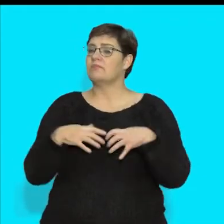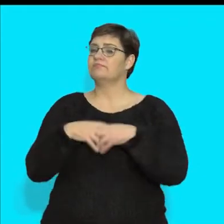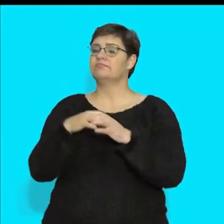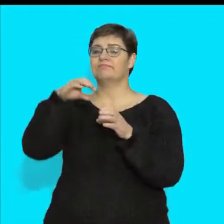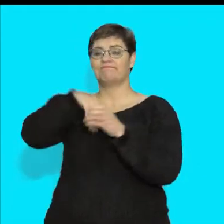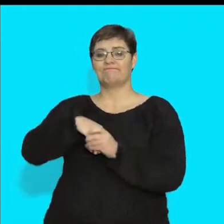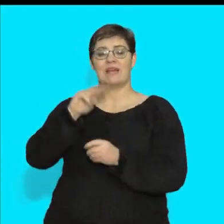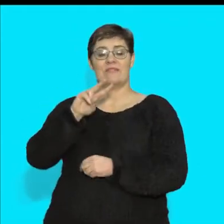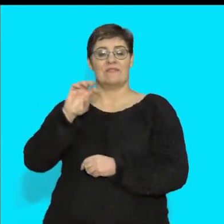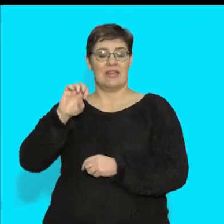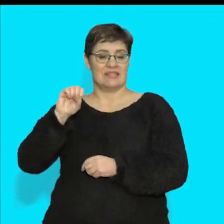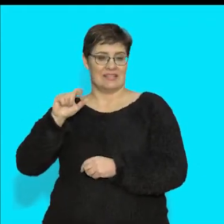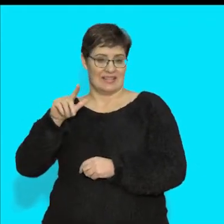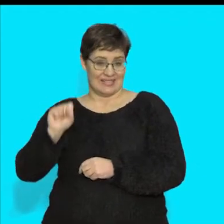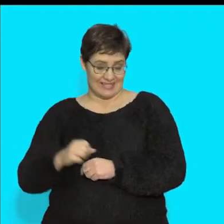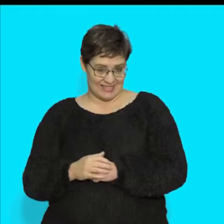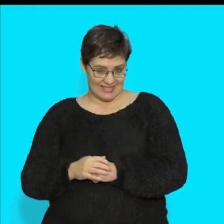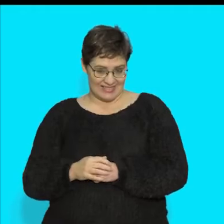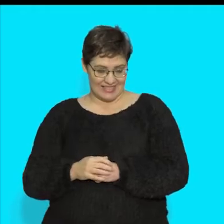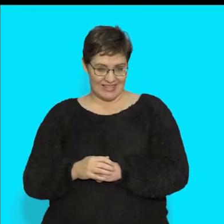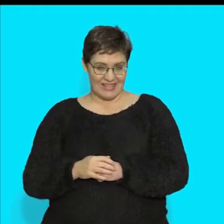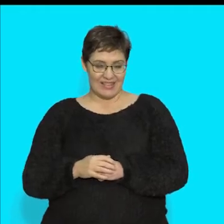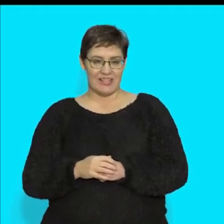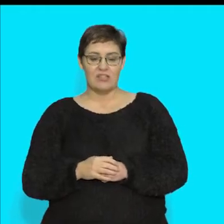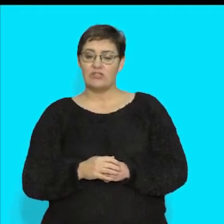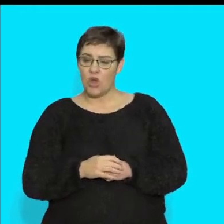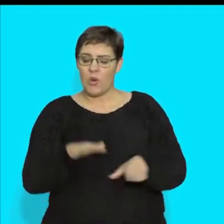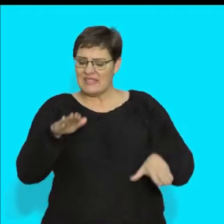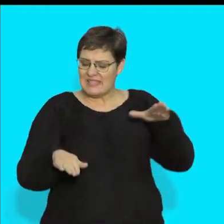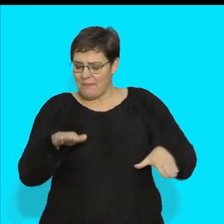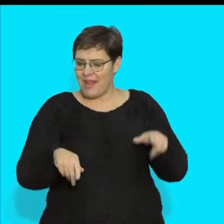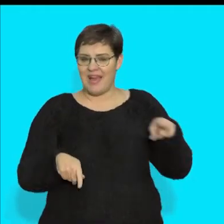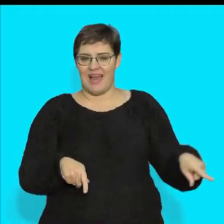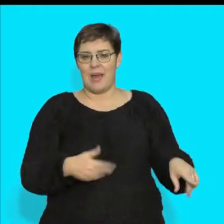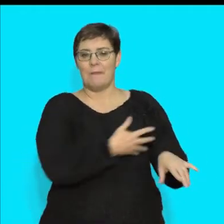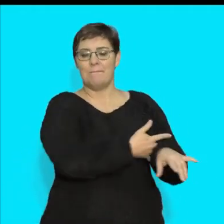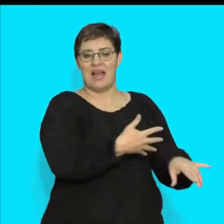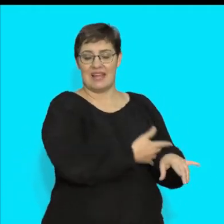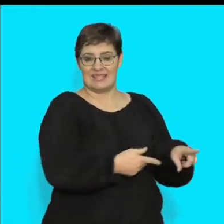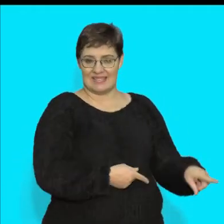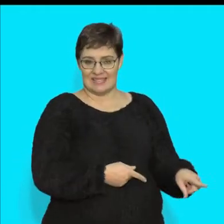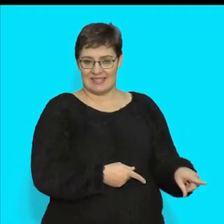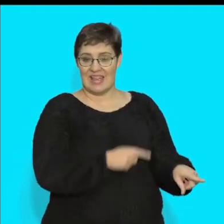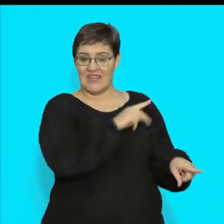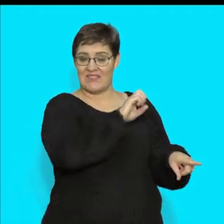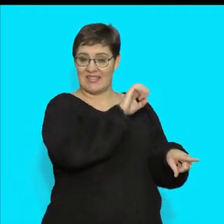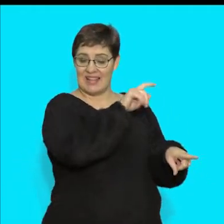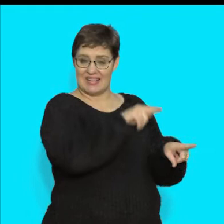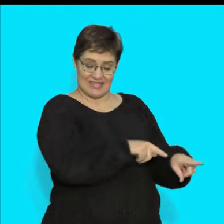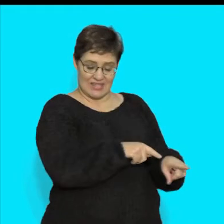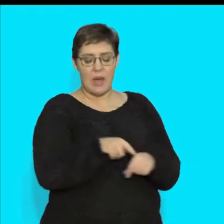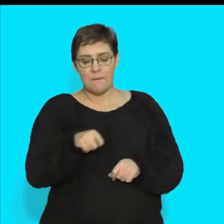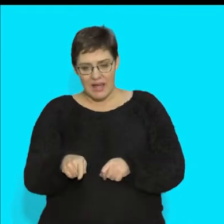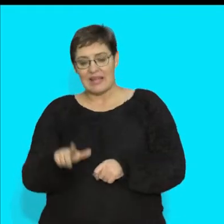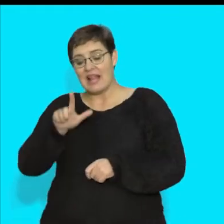of vessels. So it's going to be very, very similar to blood. It's not going to be blood vessels, they're going to be